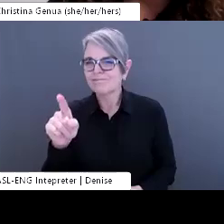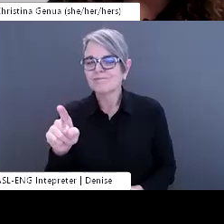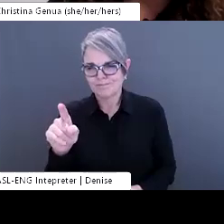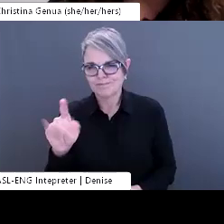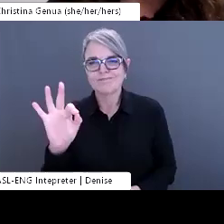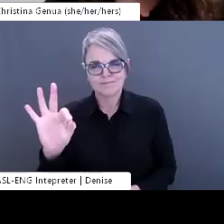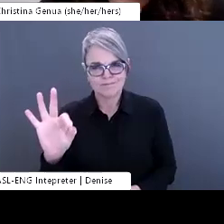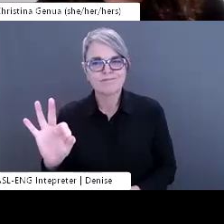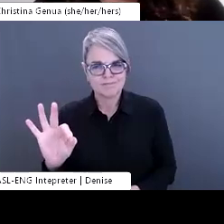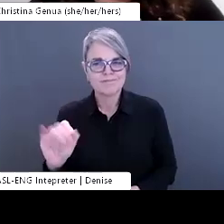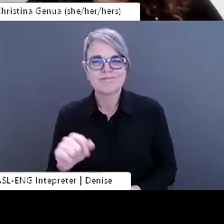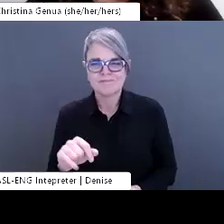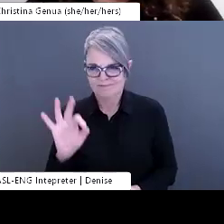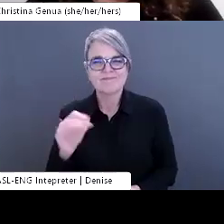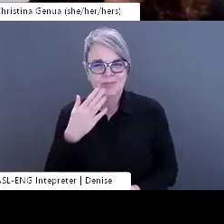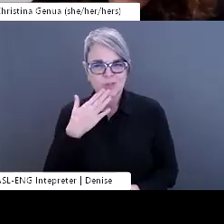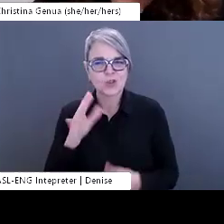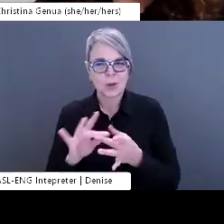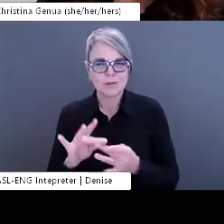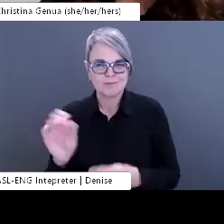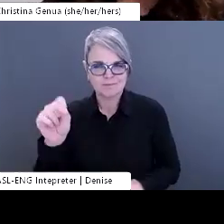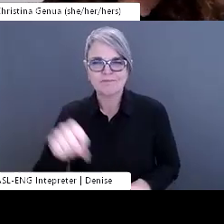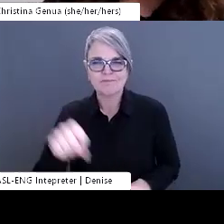all great comments in the chat.